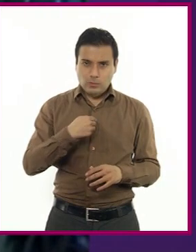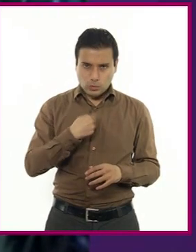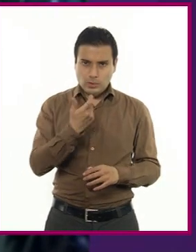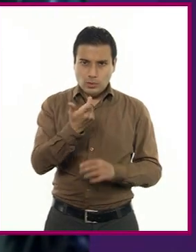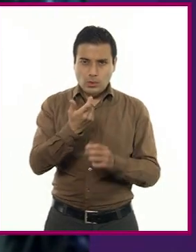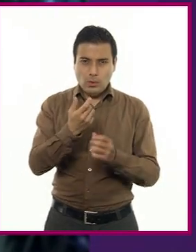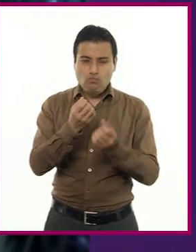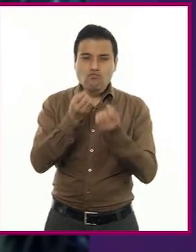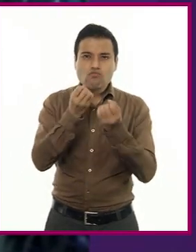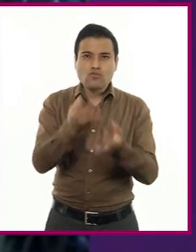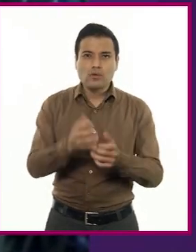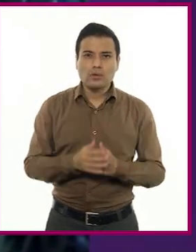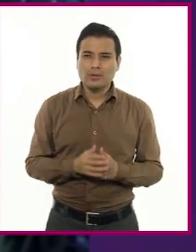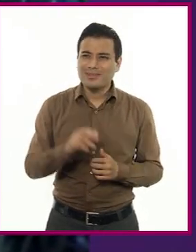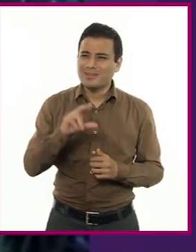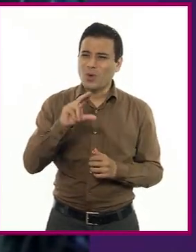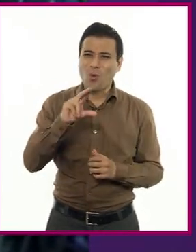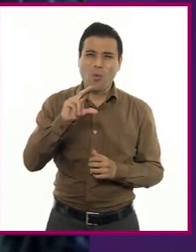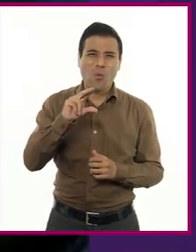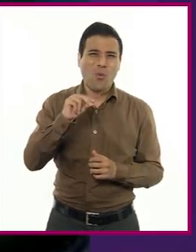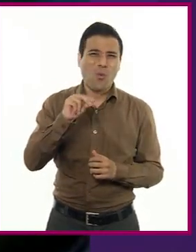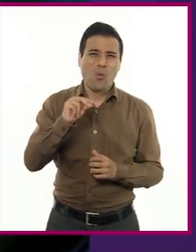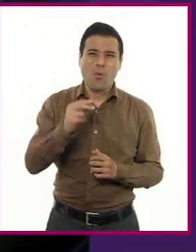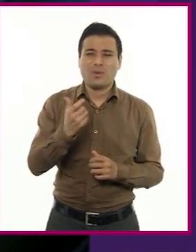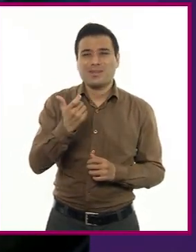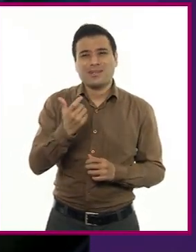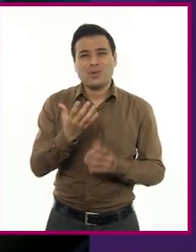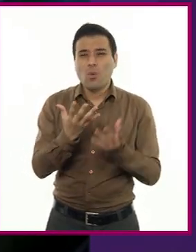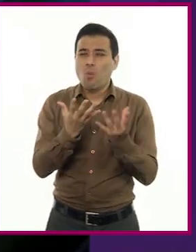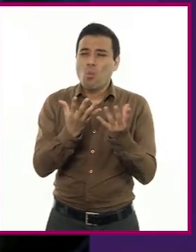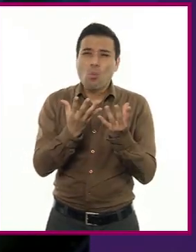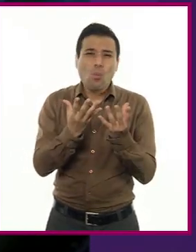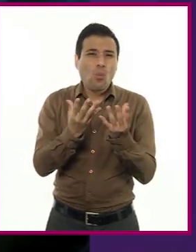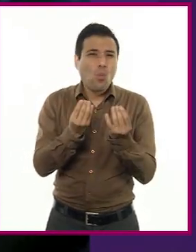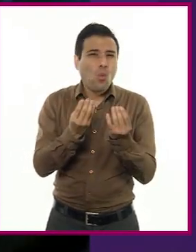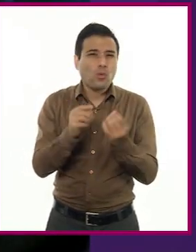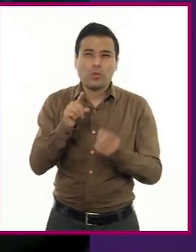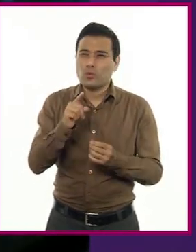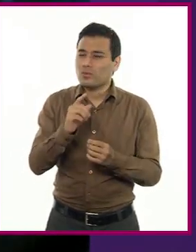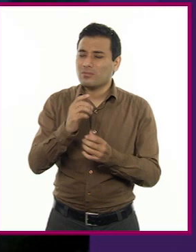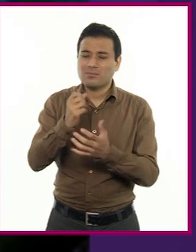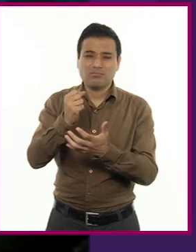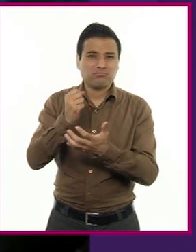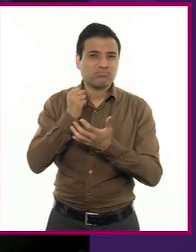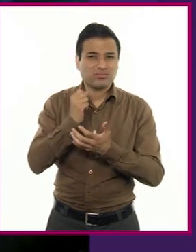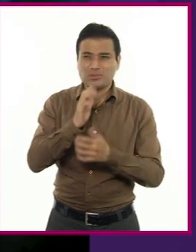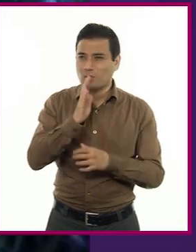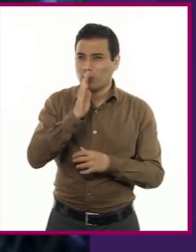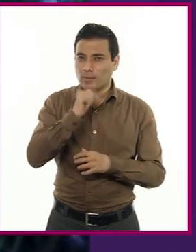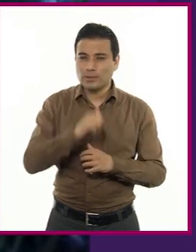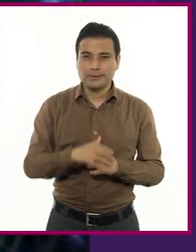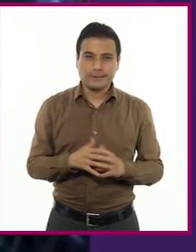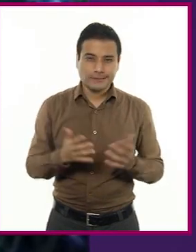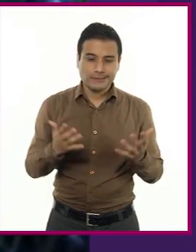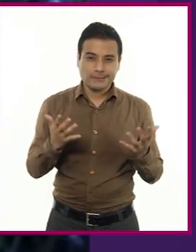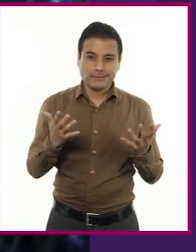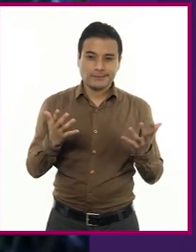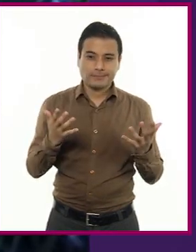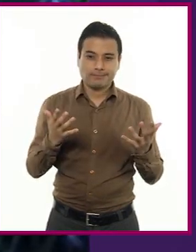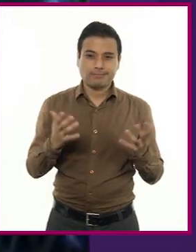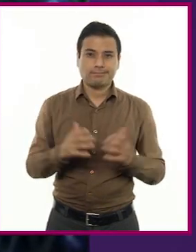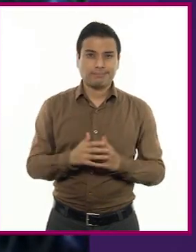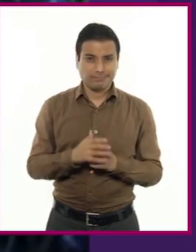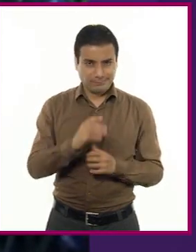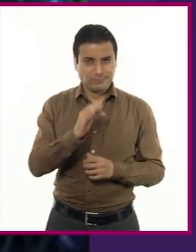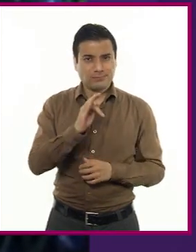you. No, it was too much. You couldn't do it. Mark, we can